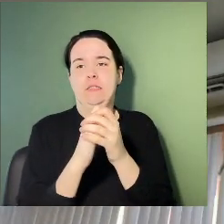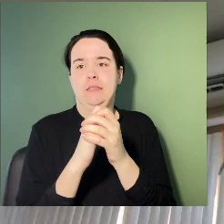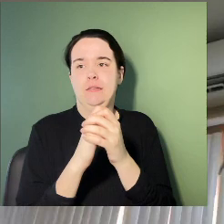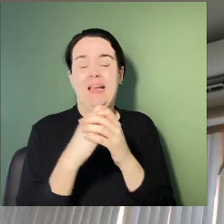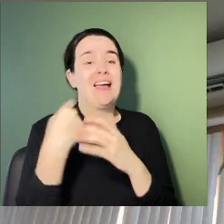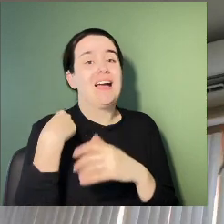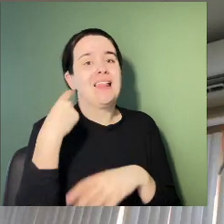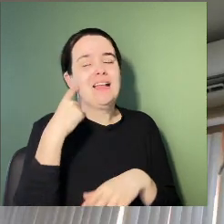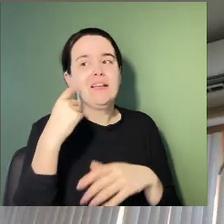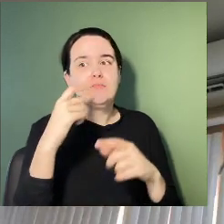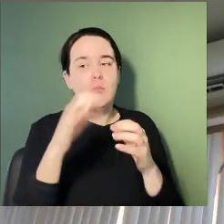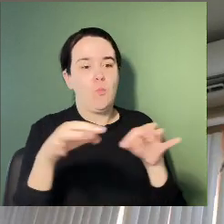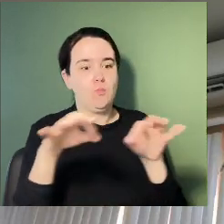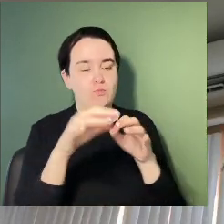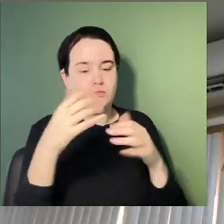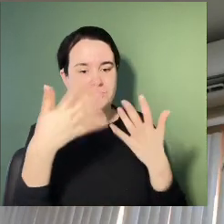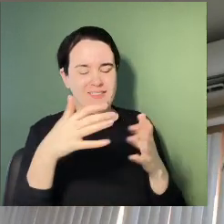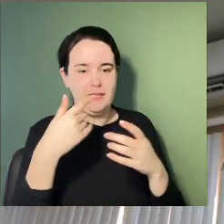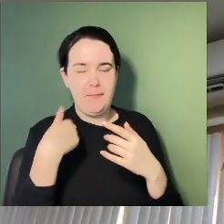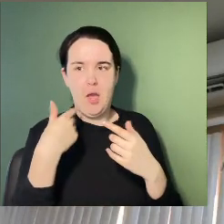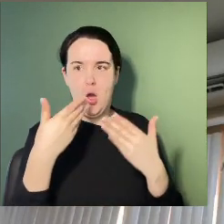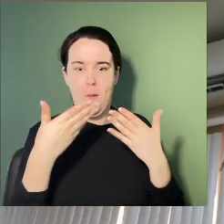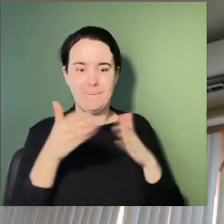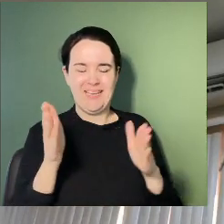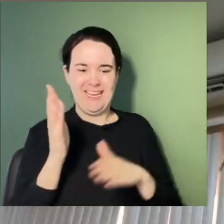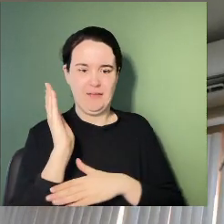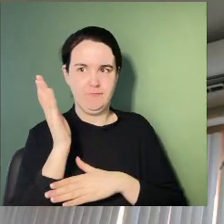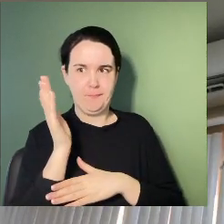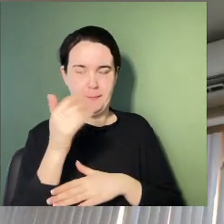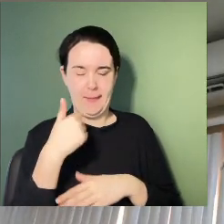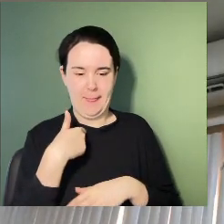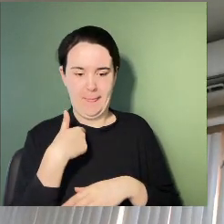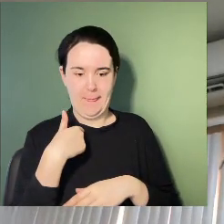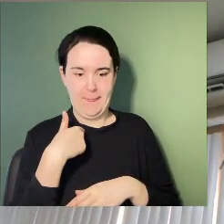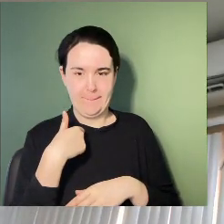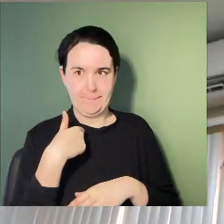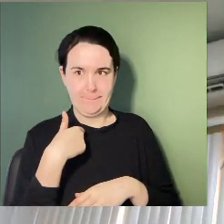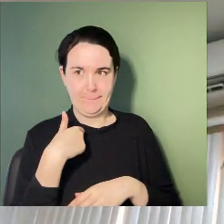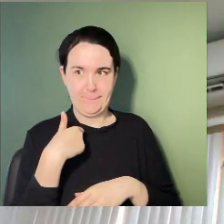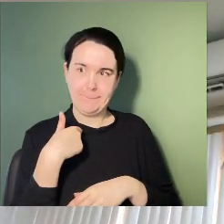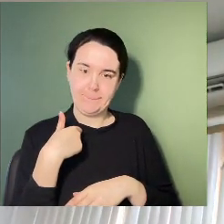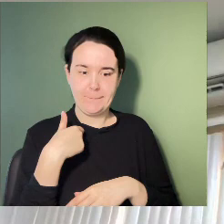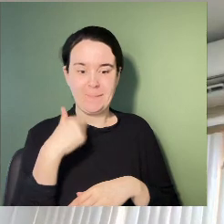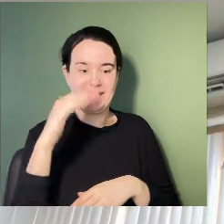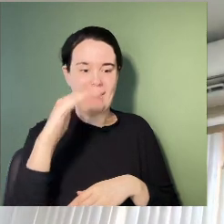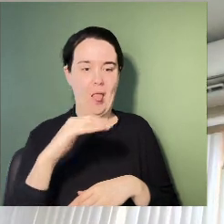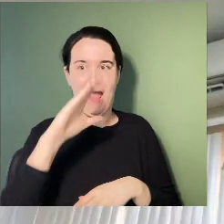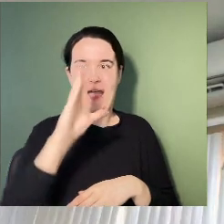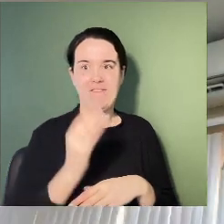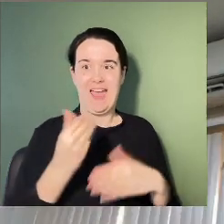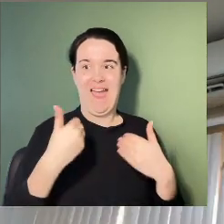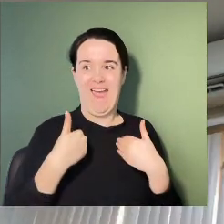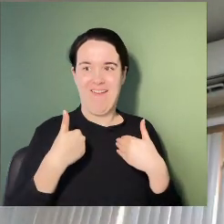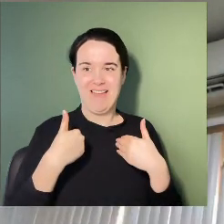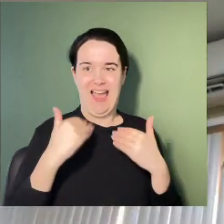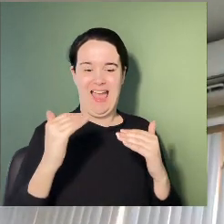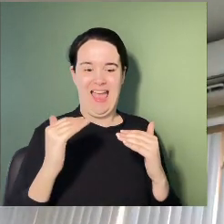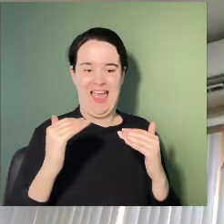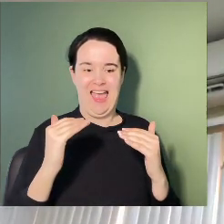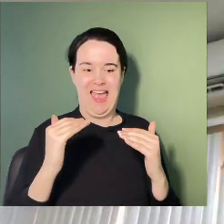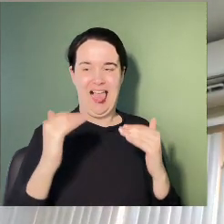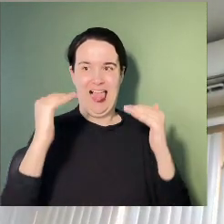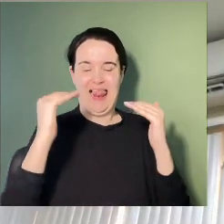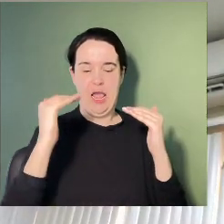mentioned towards the end of my opening comments, is that in South Africa, for example, we are a highly unequal